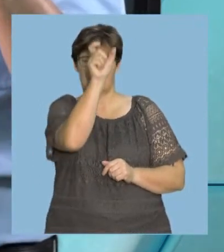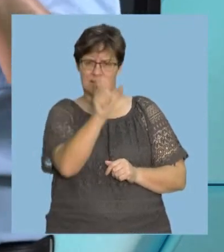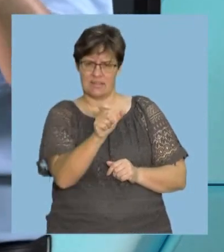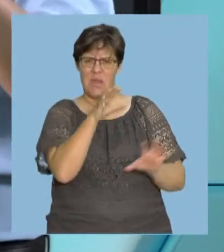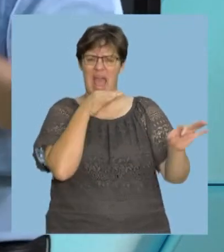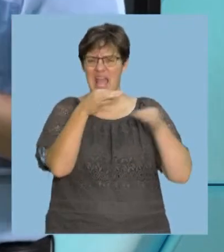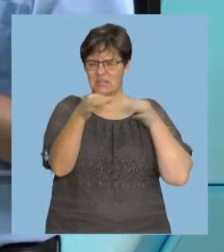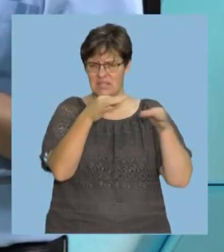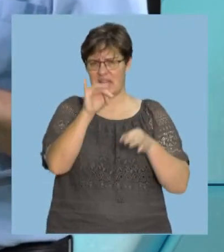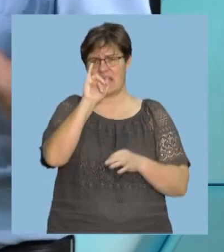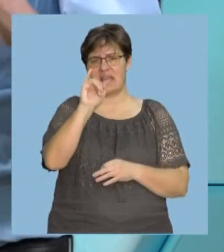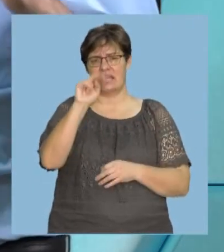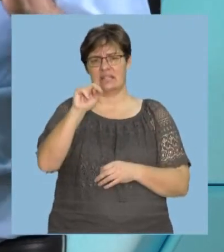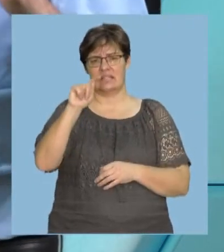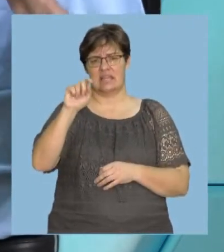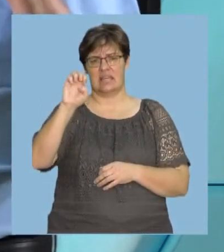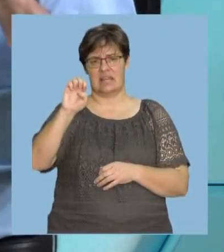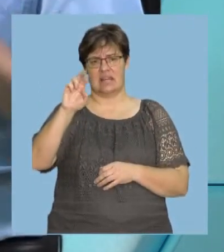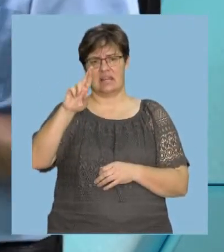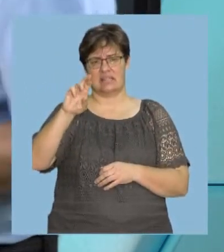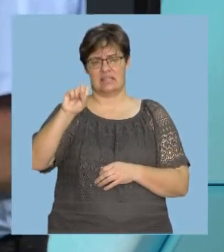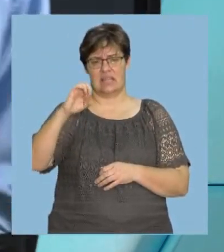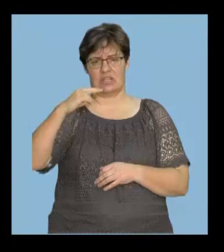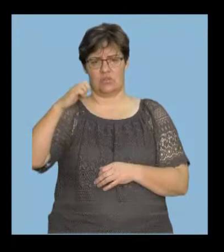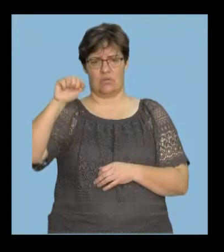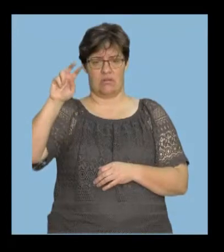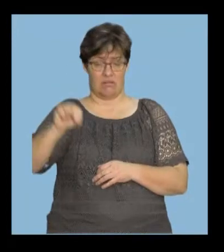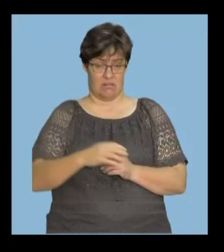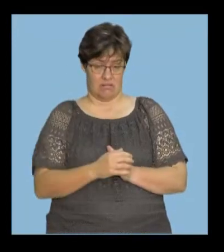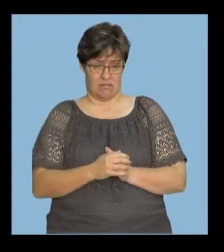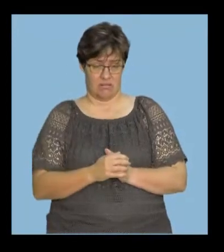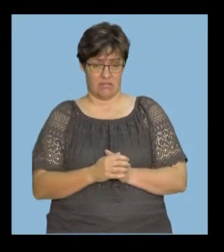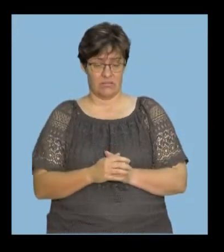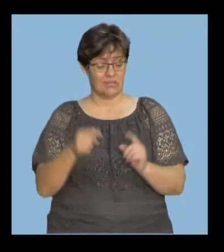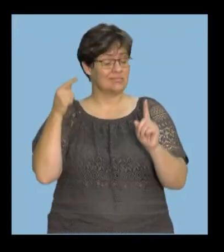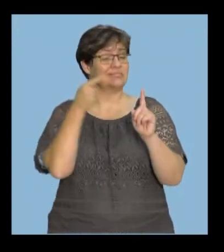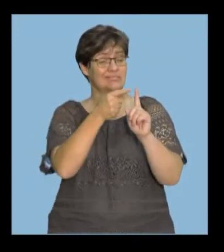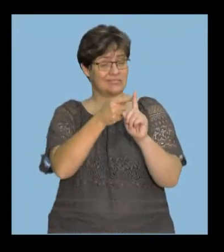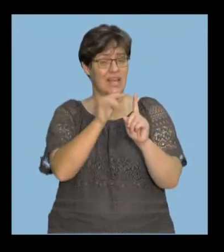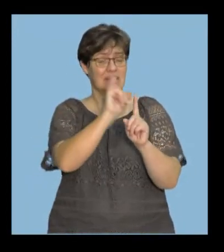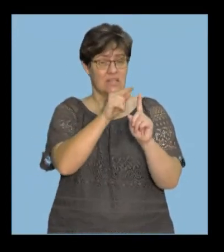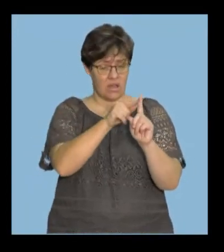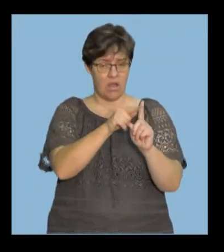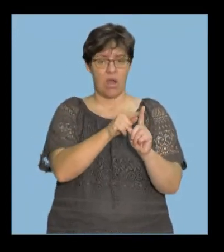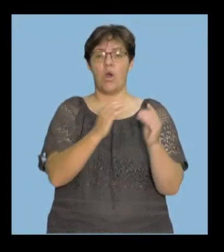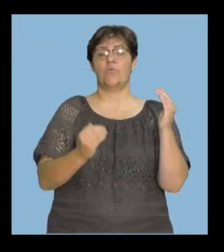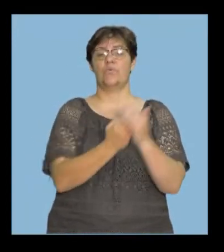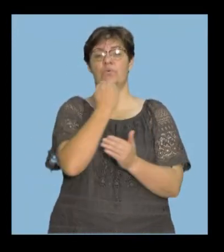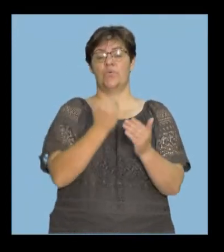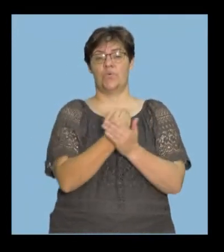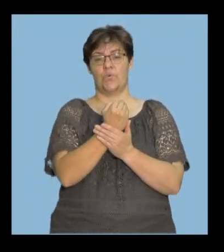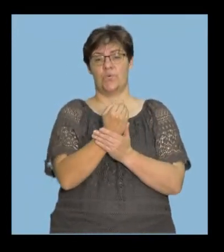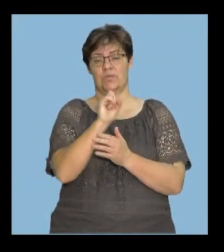we define intersection in a little bit more detail. So the intersection is a new set